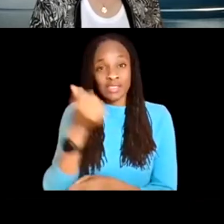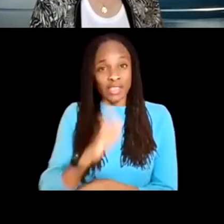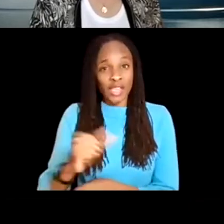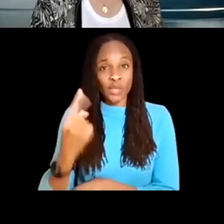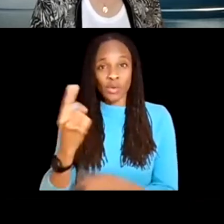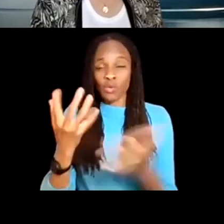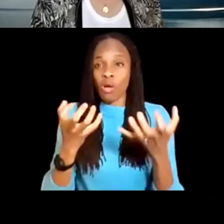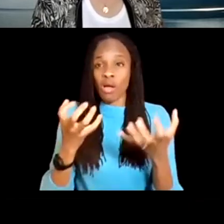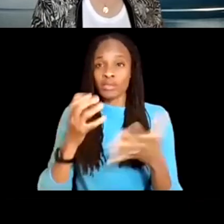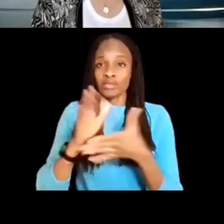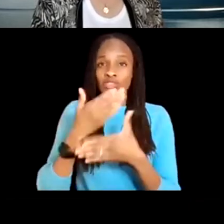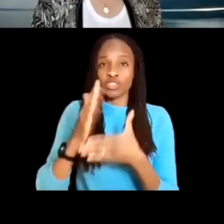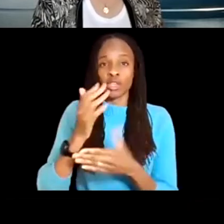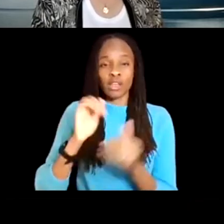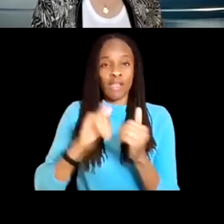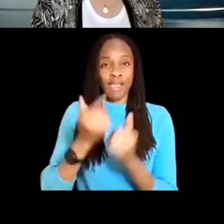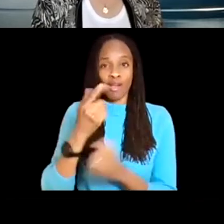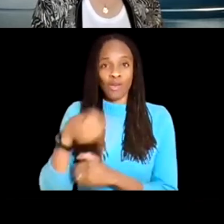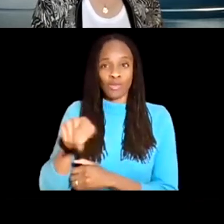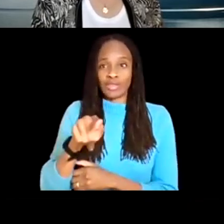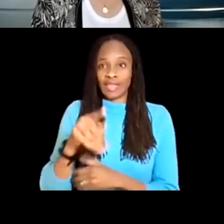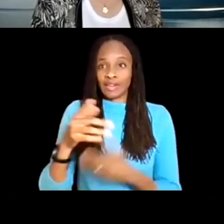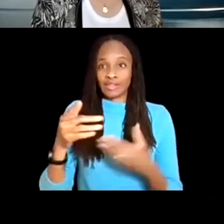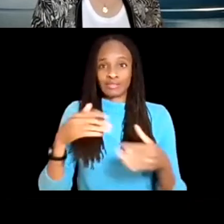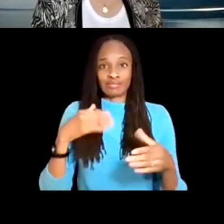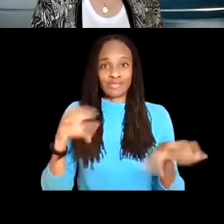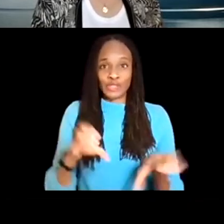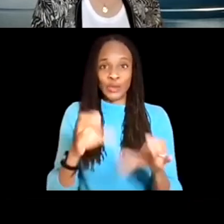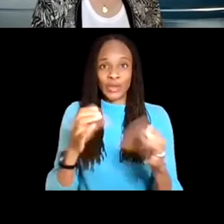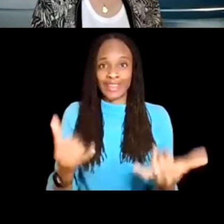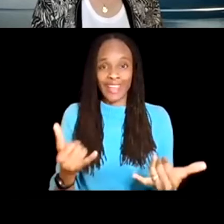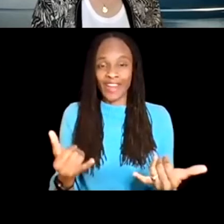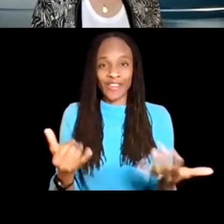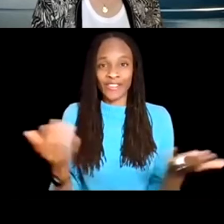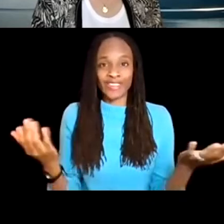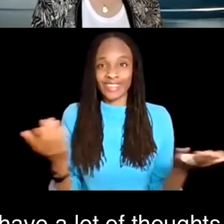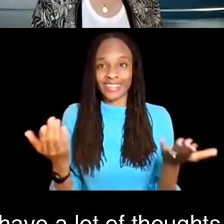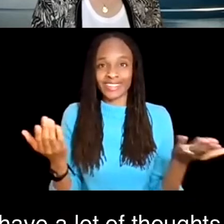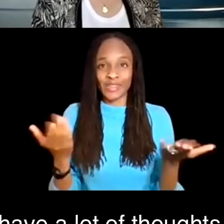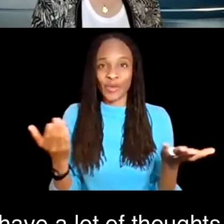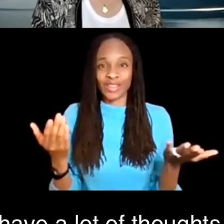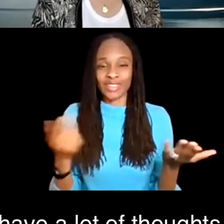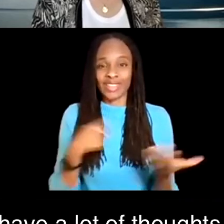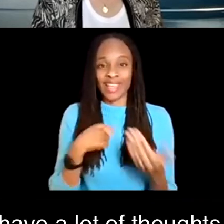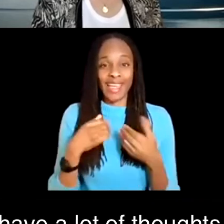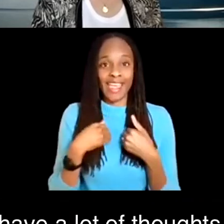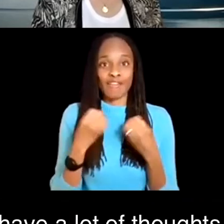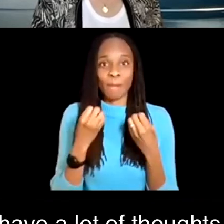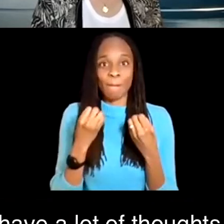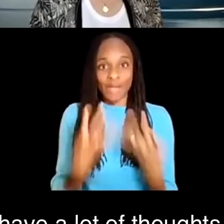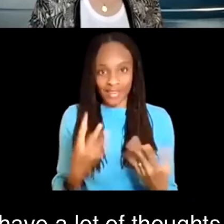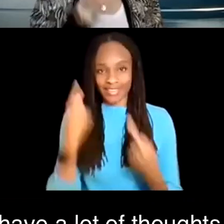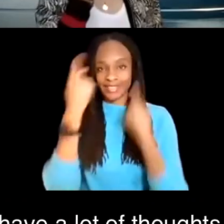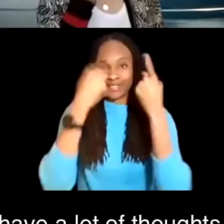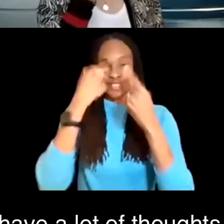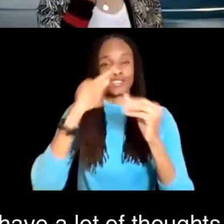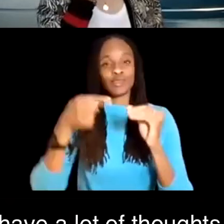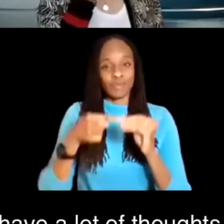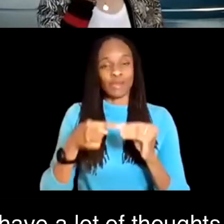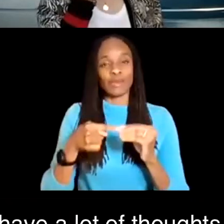to share how they are doing right now? I mean, what is this? I have a lot of thoughts about